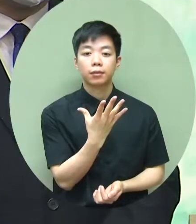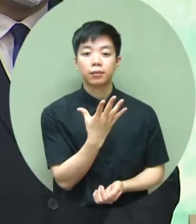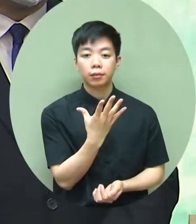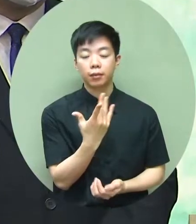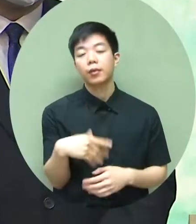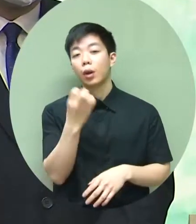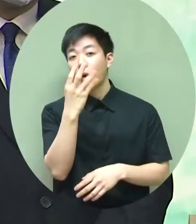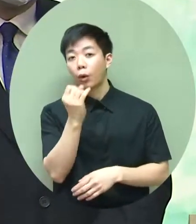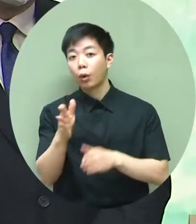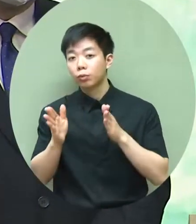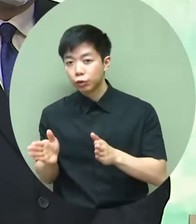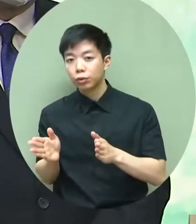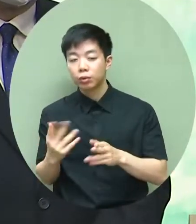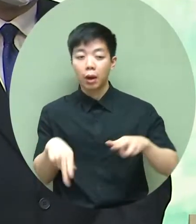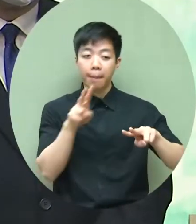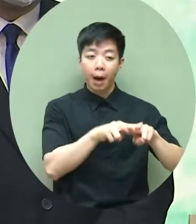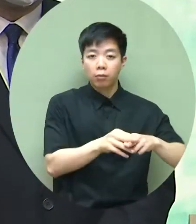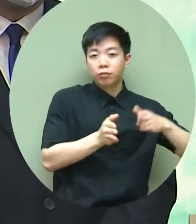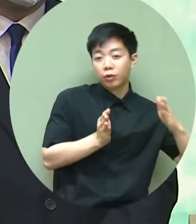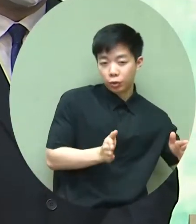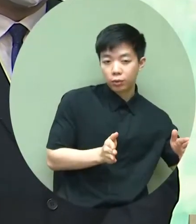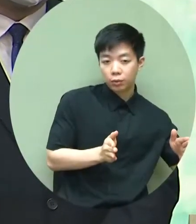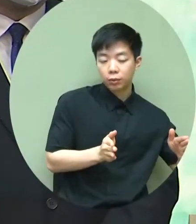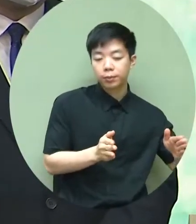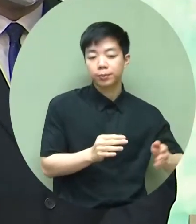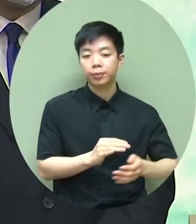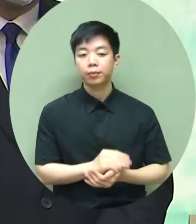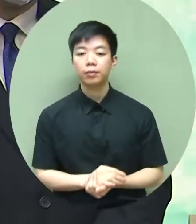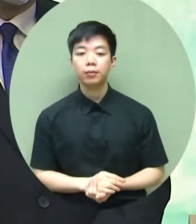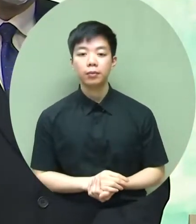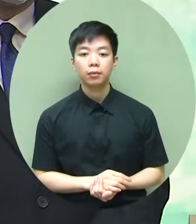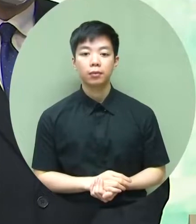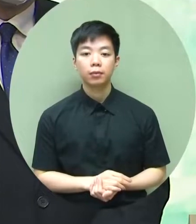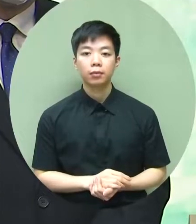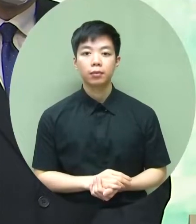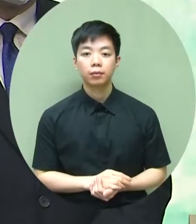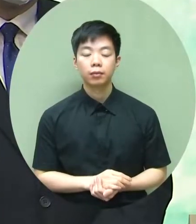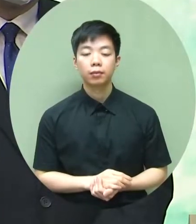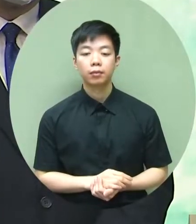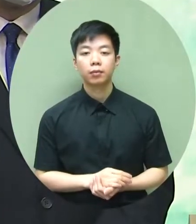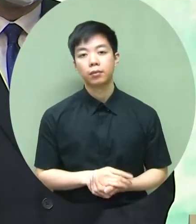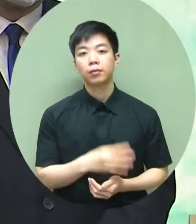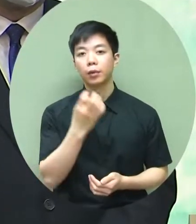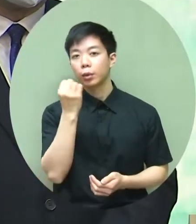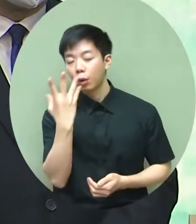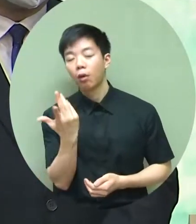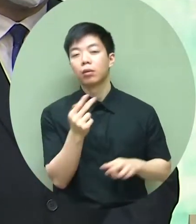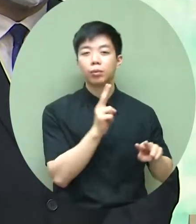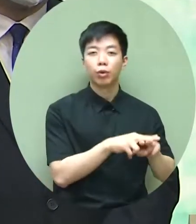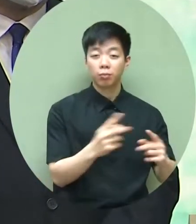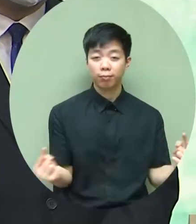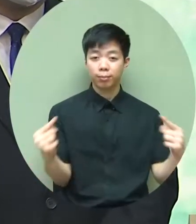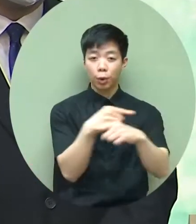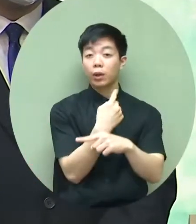It serves local journeys. At the same time, there are cross-border journeys. For cross-border journeys,